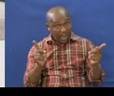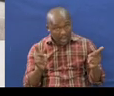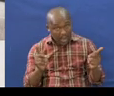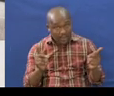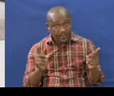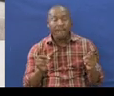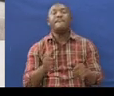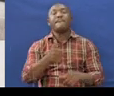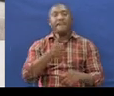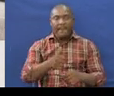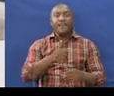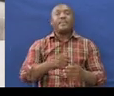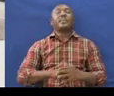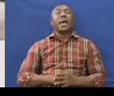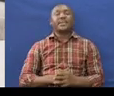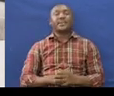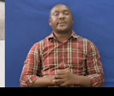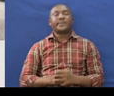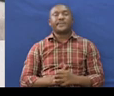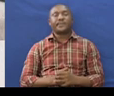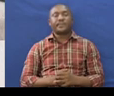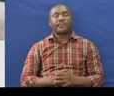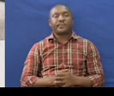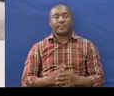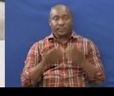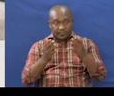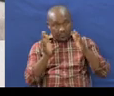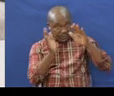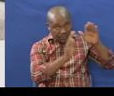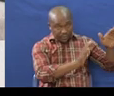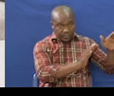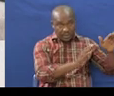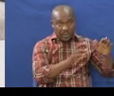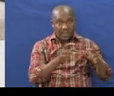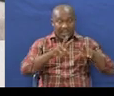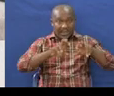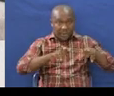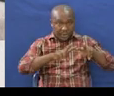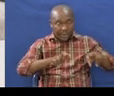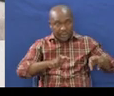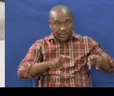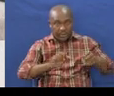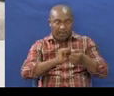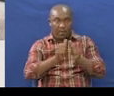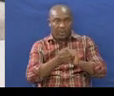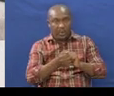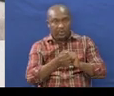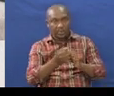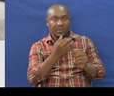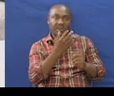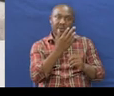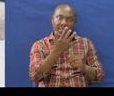Now, that was research problem and formulating that type of research